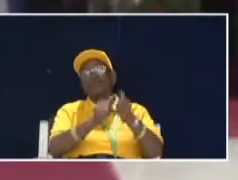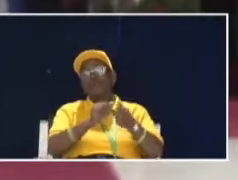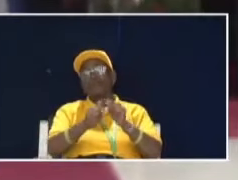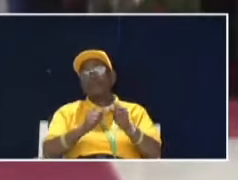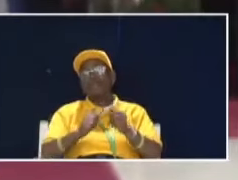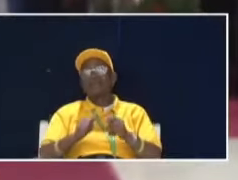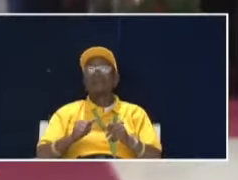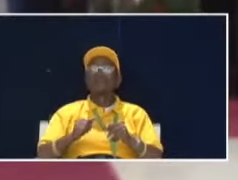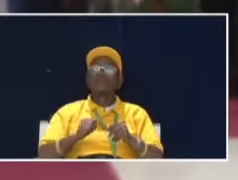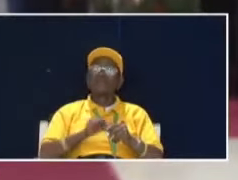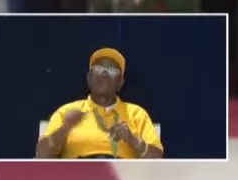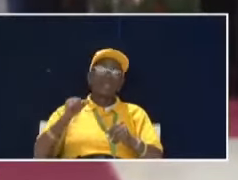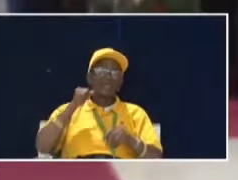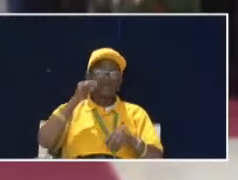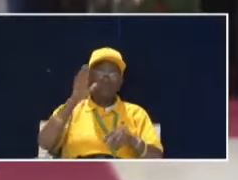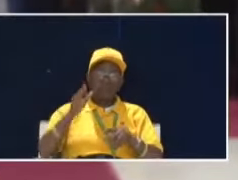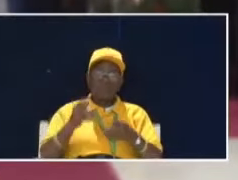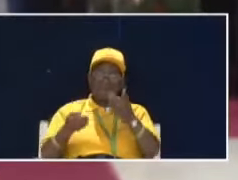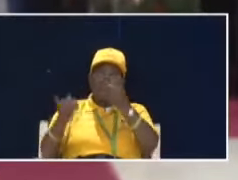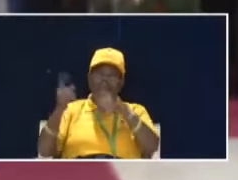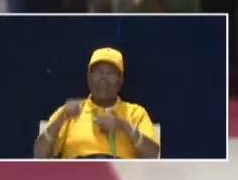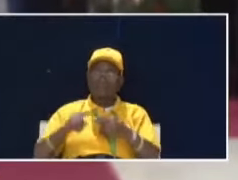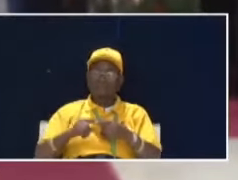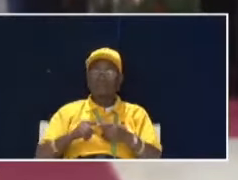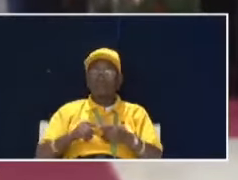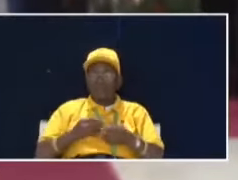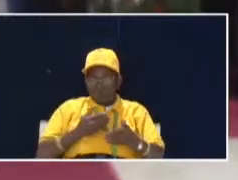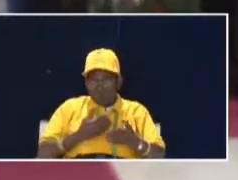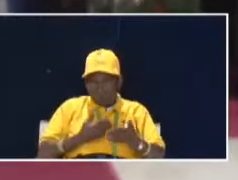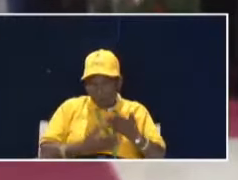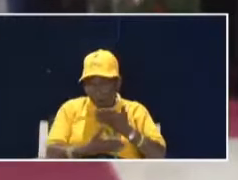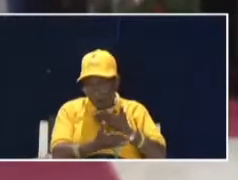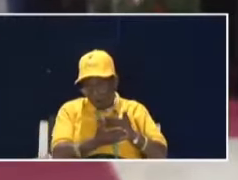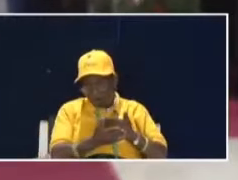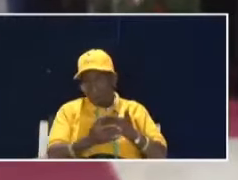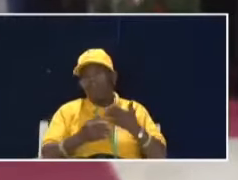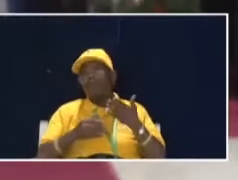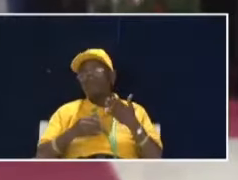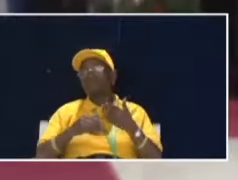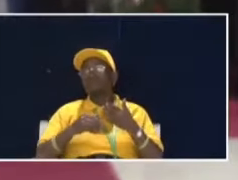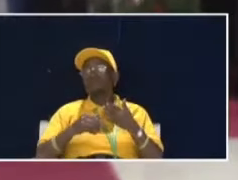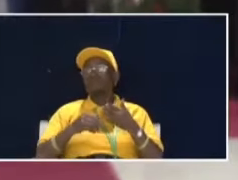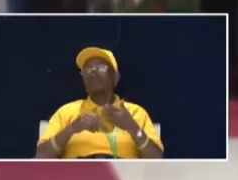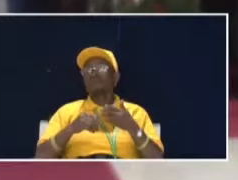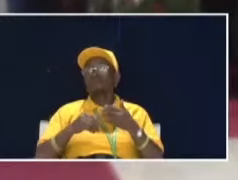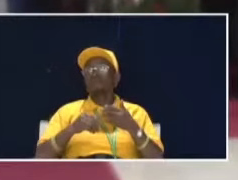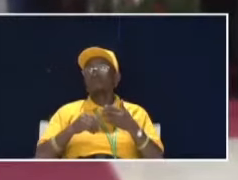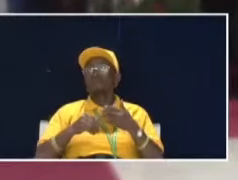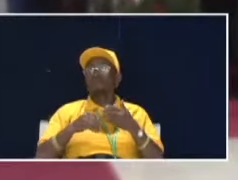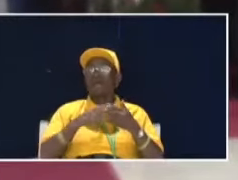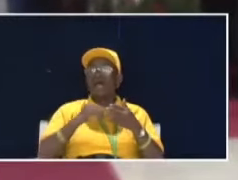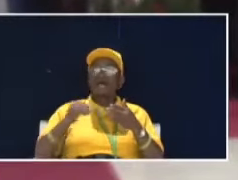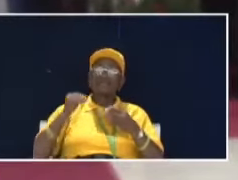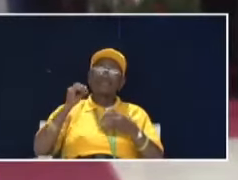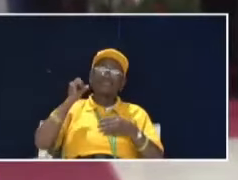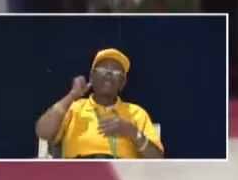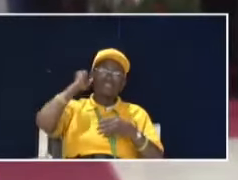A woman came to deliver, and has told